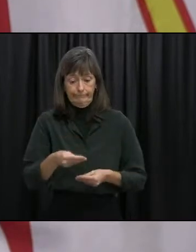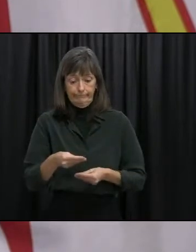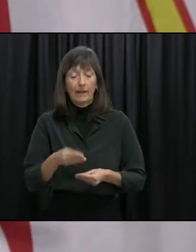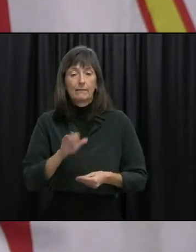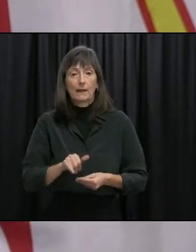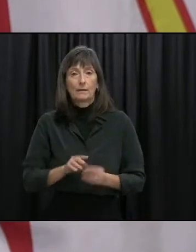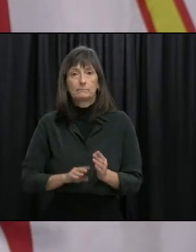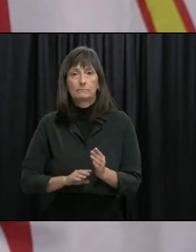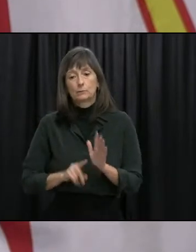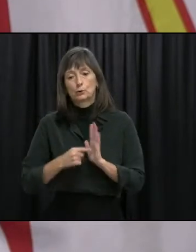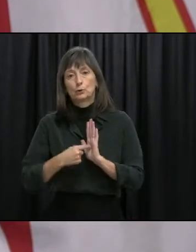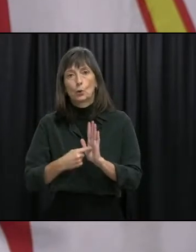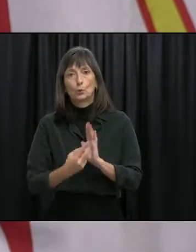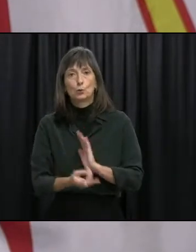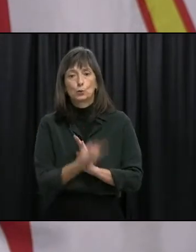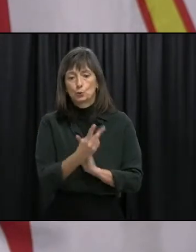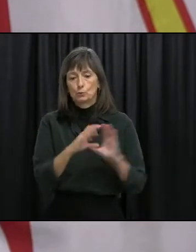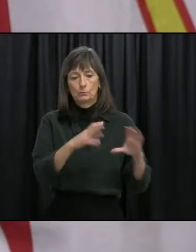developed for the study.